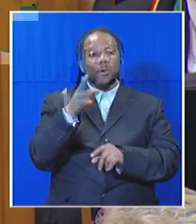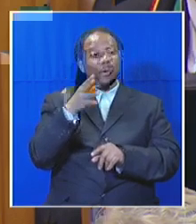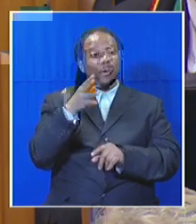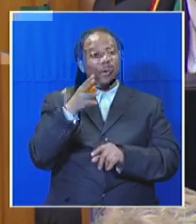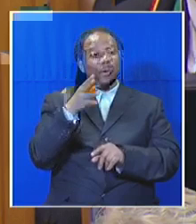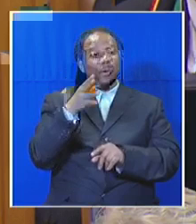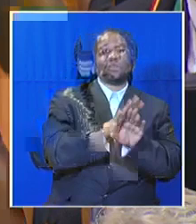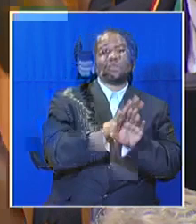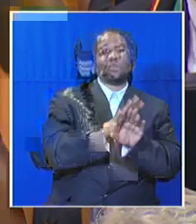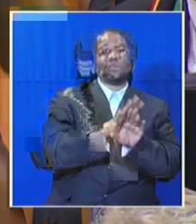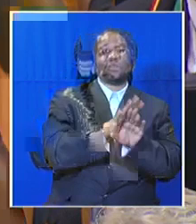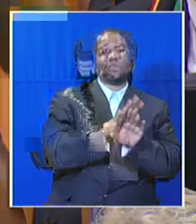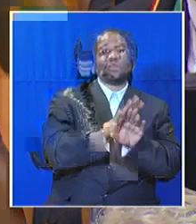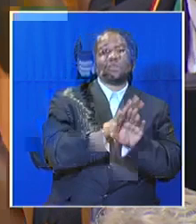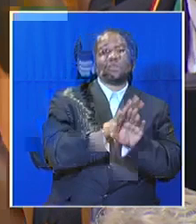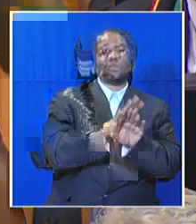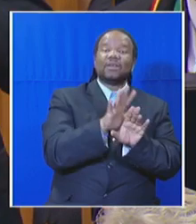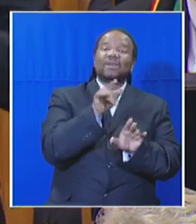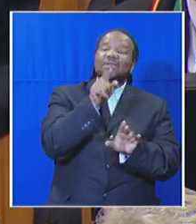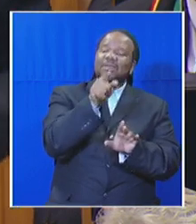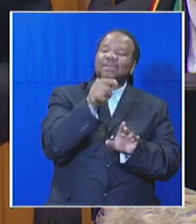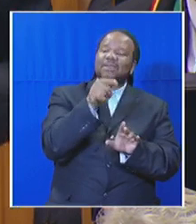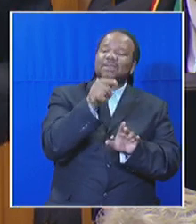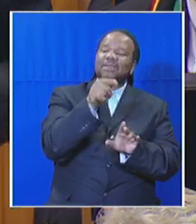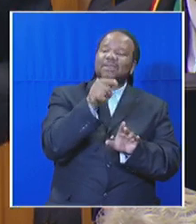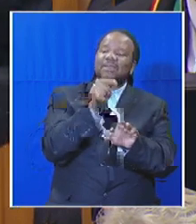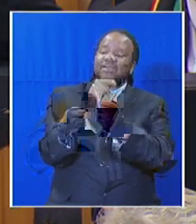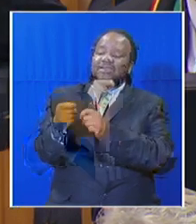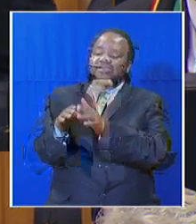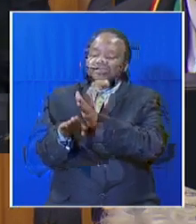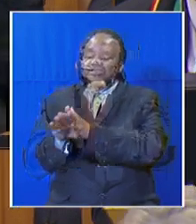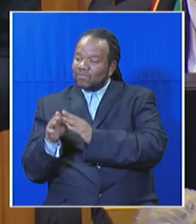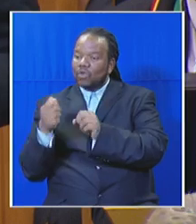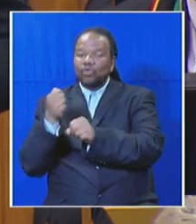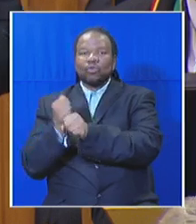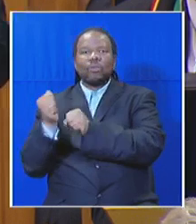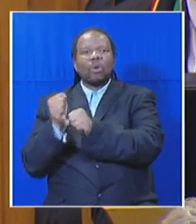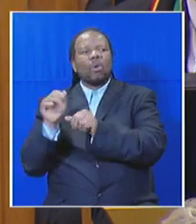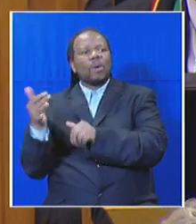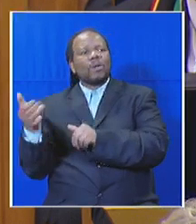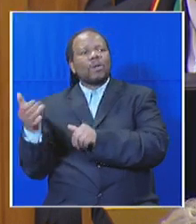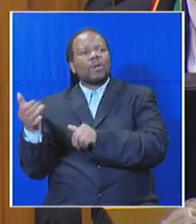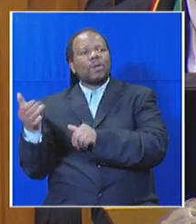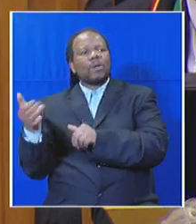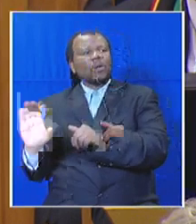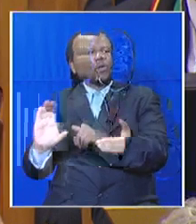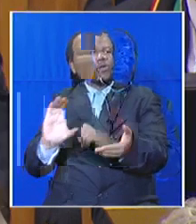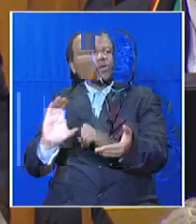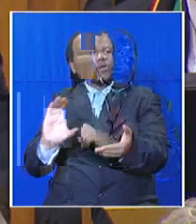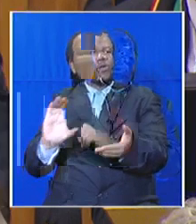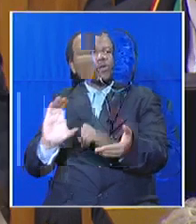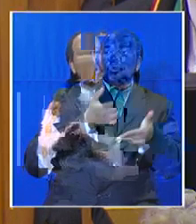Africa, create jobs rather than sunk in the development bank and spent